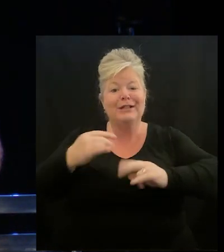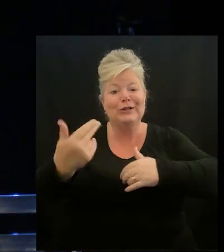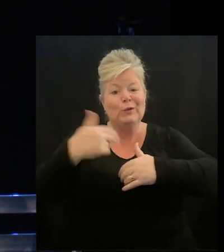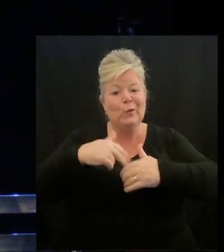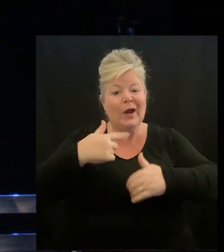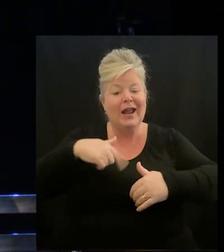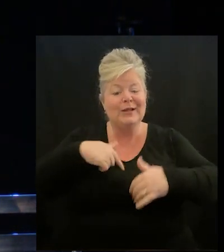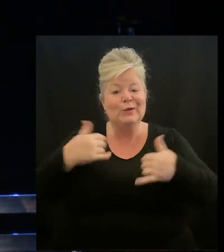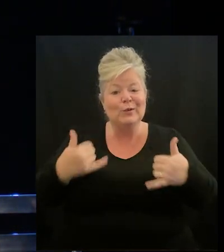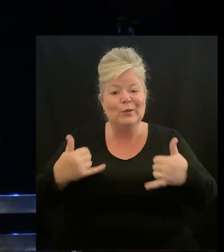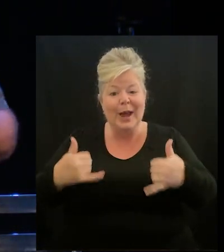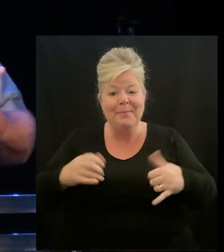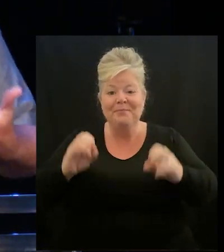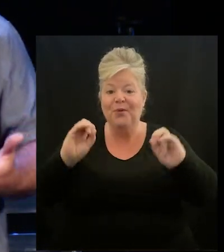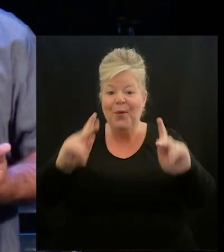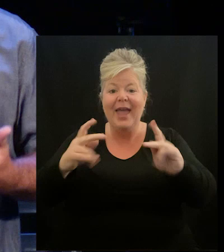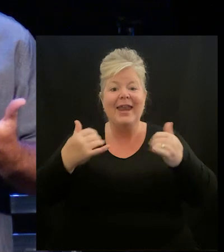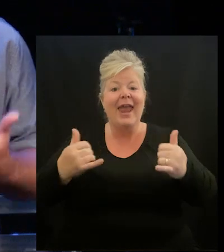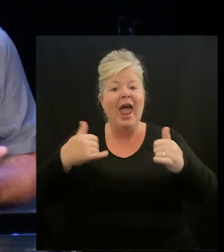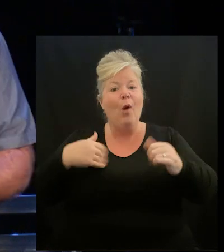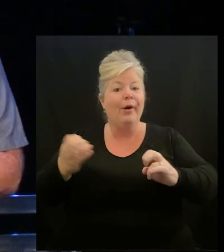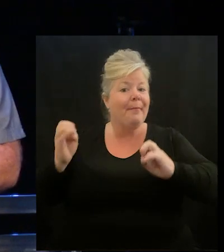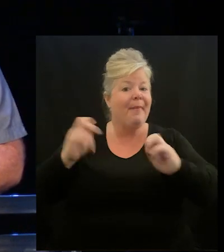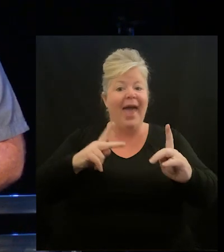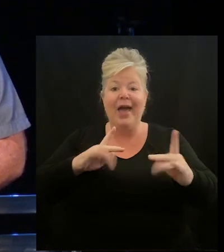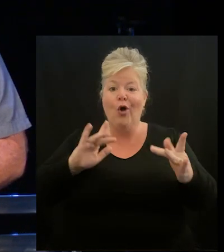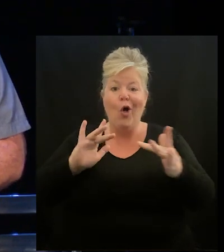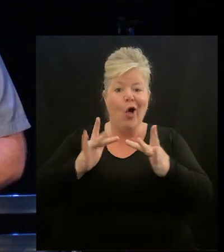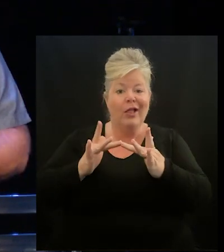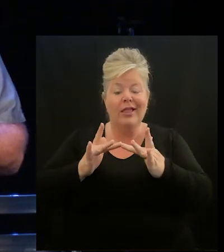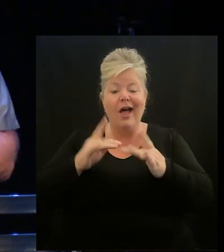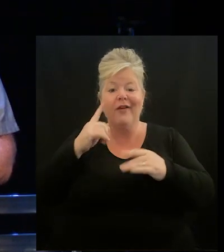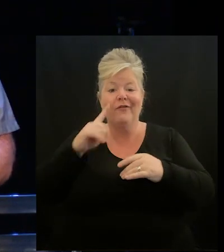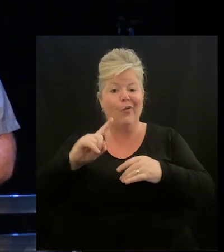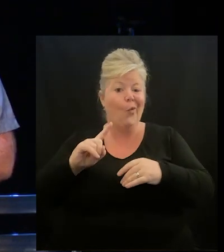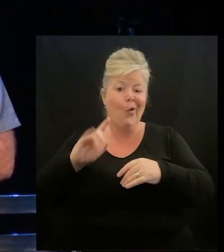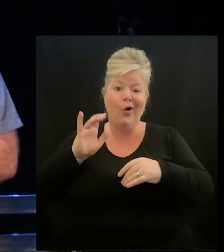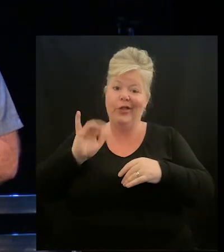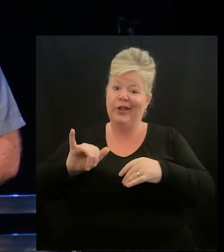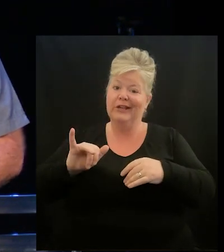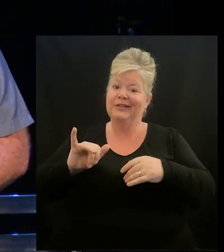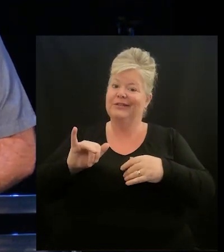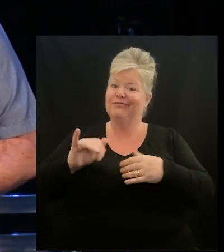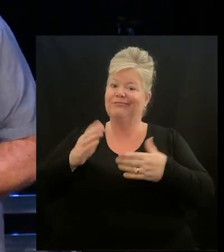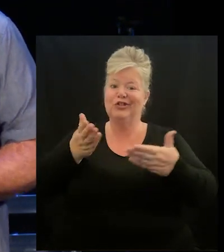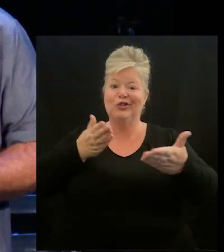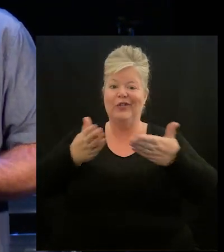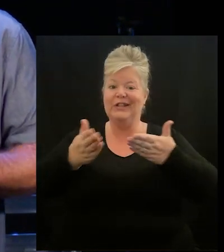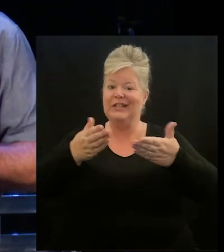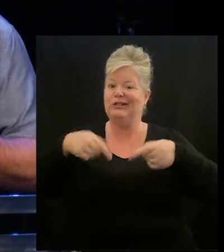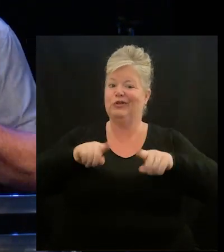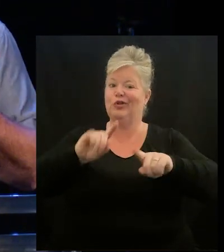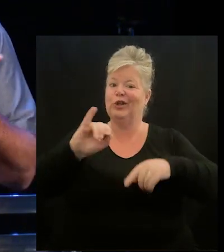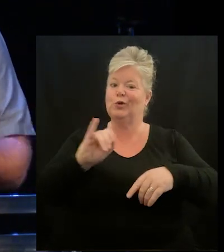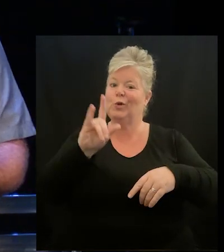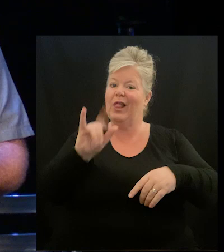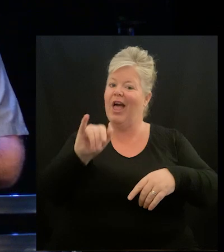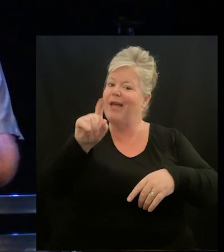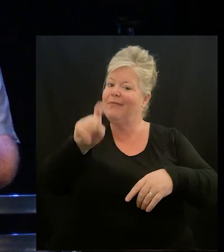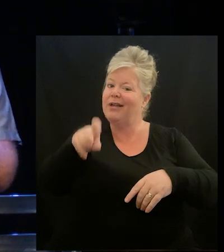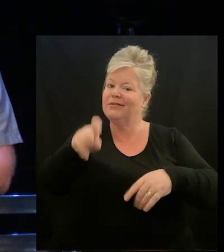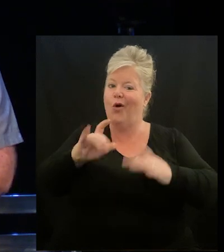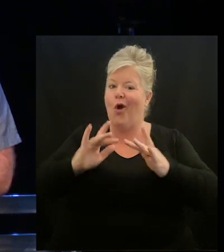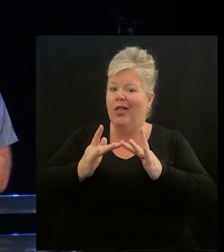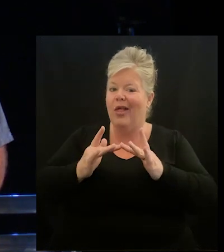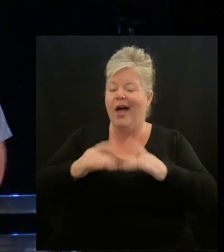us today. Well, we are back online for our services for the month of July, and as much as